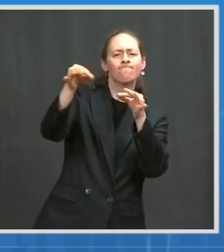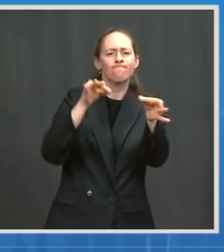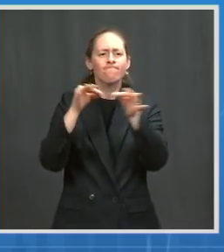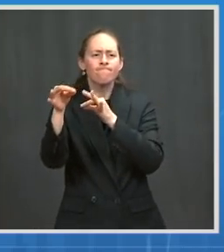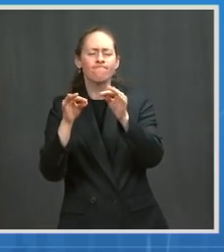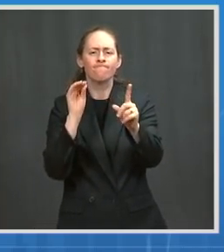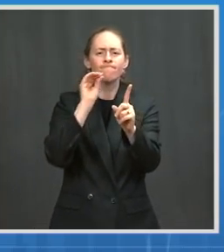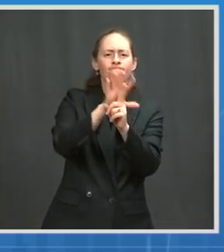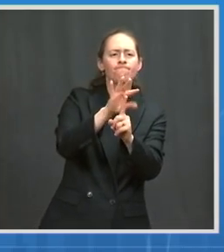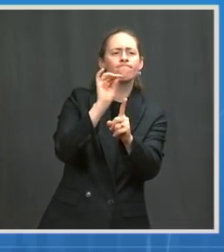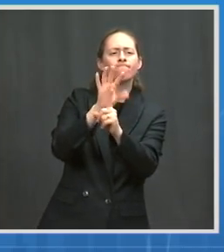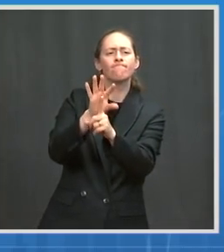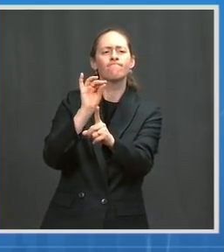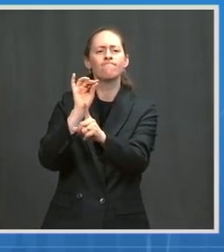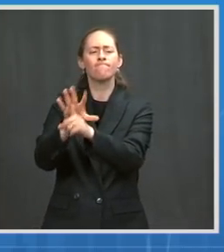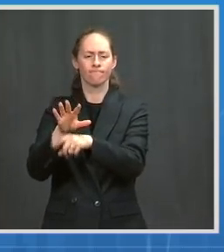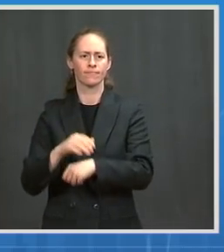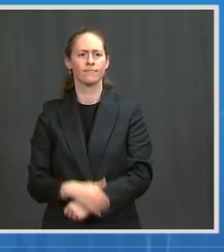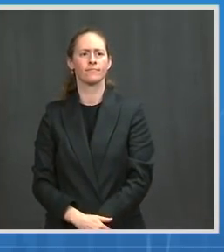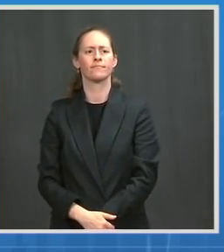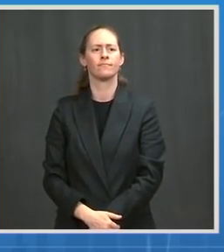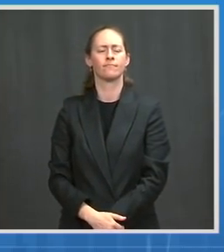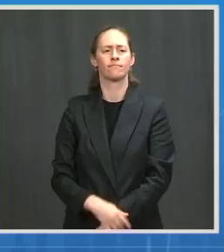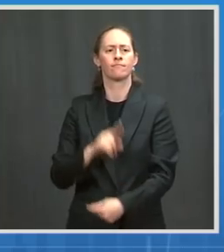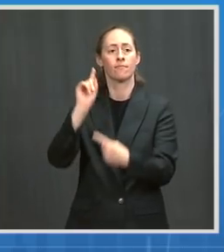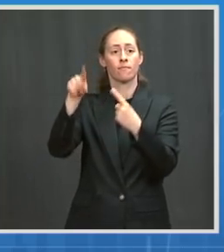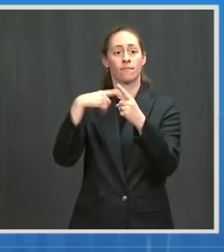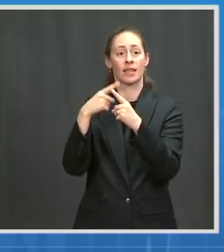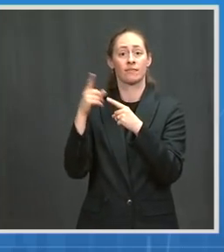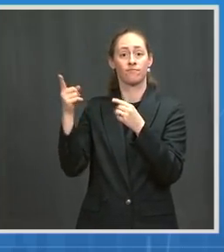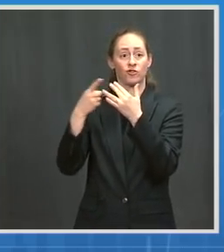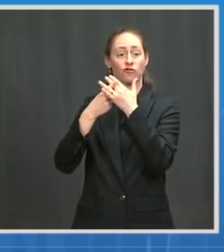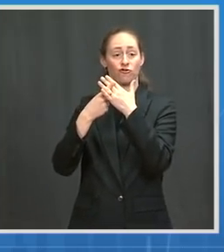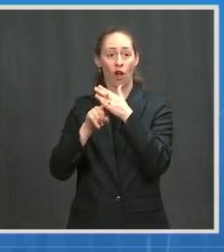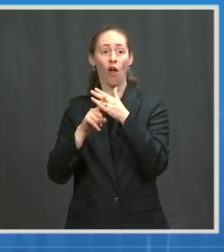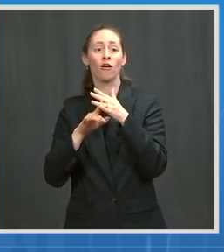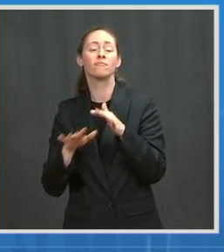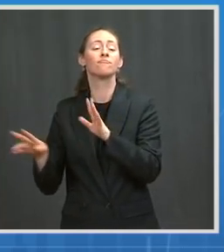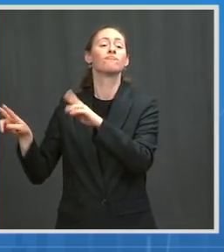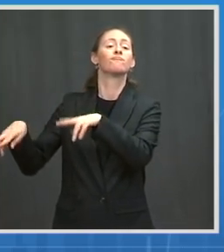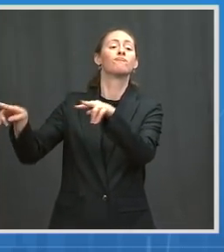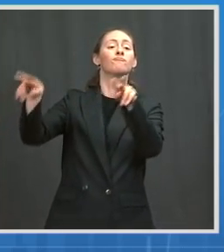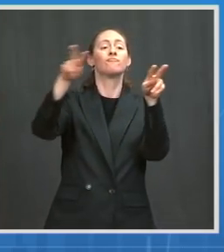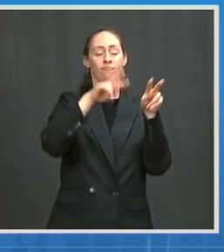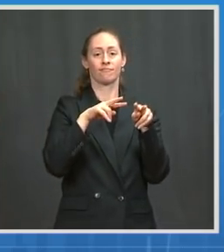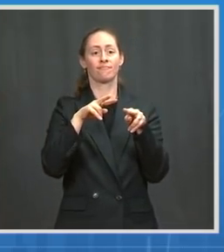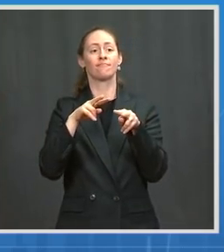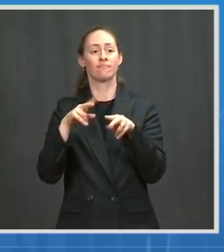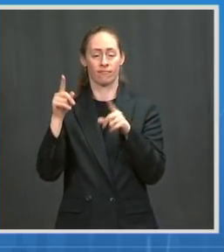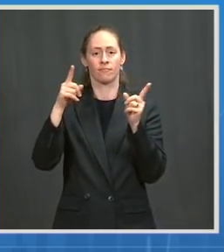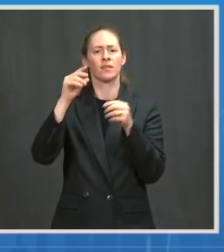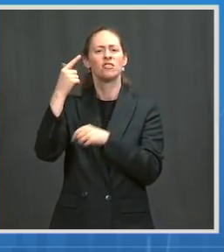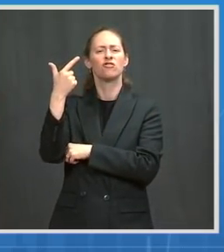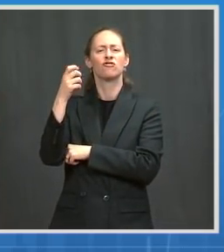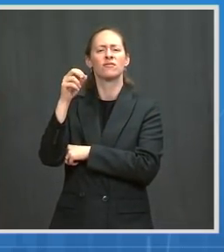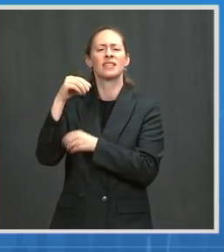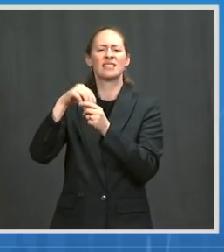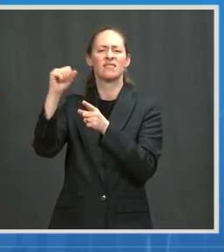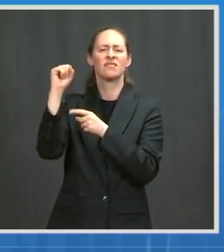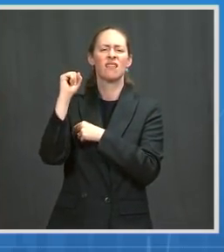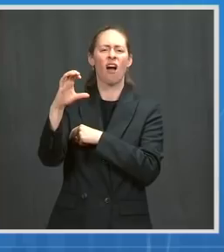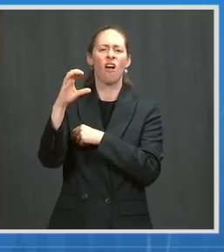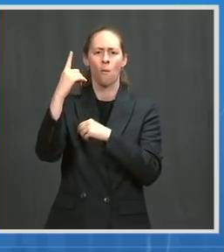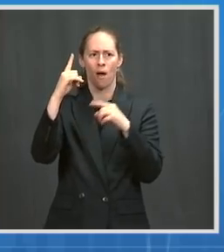Vice President Harris kicked off the tour on Monday in Greenville, South Carolina, followed by EPA Administrator Regan returning to his home